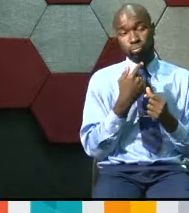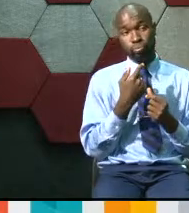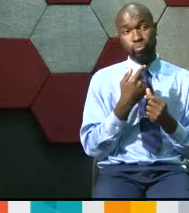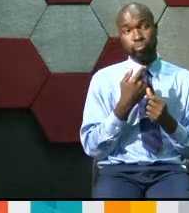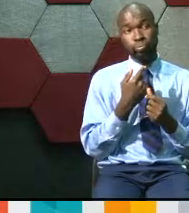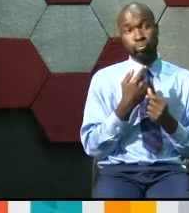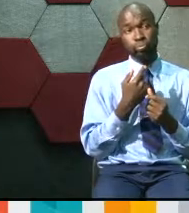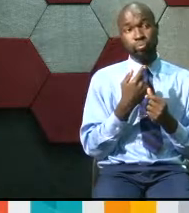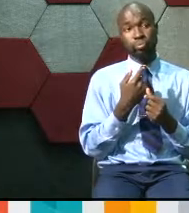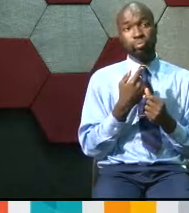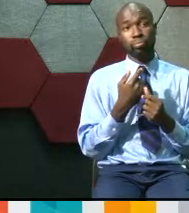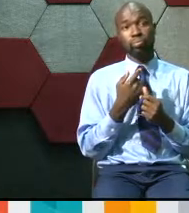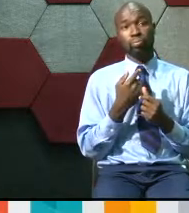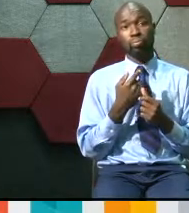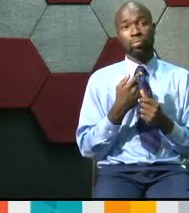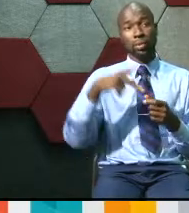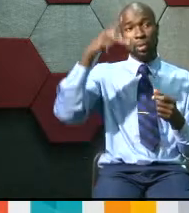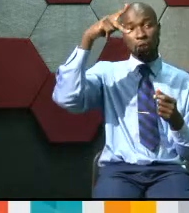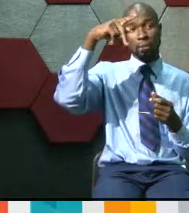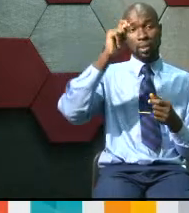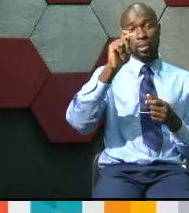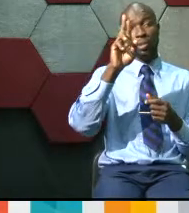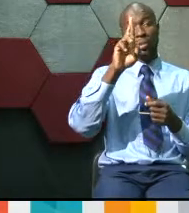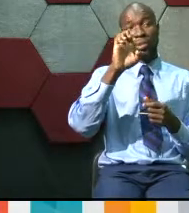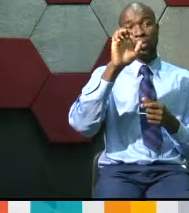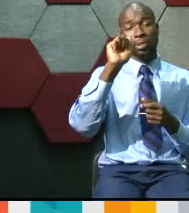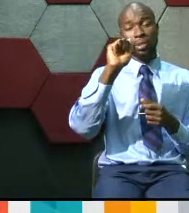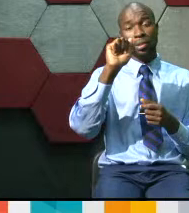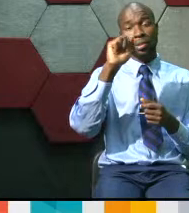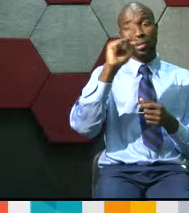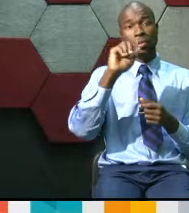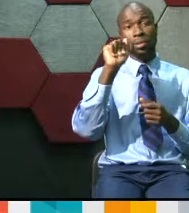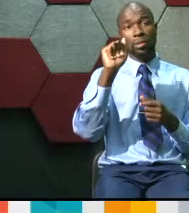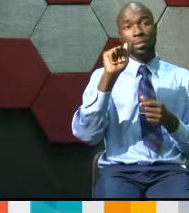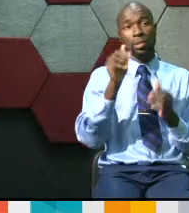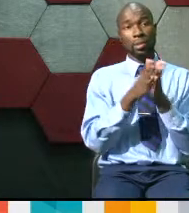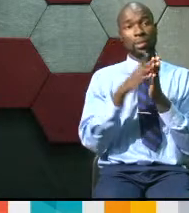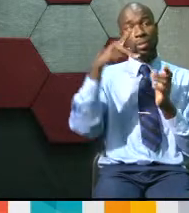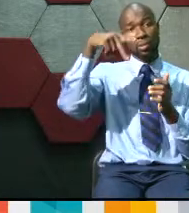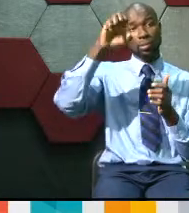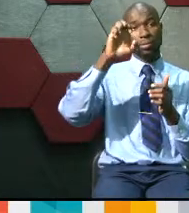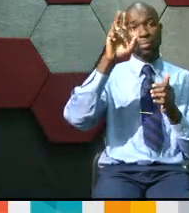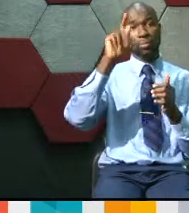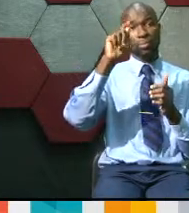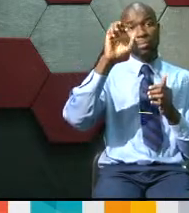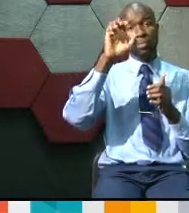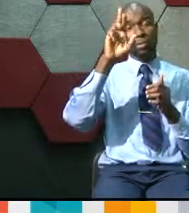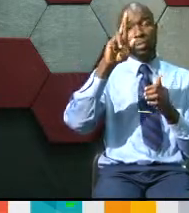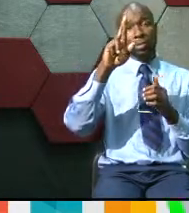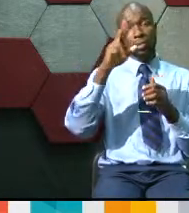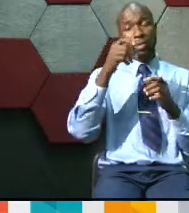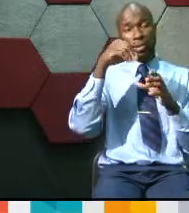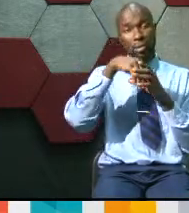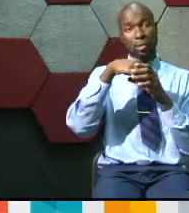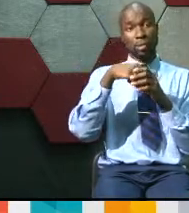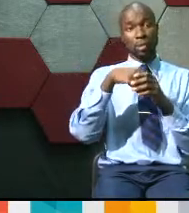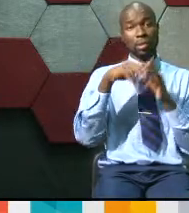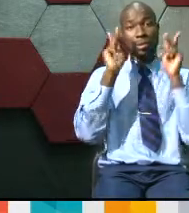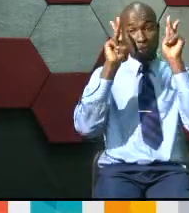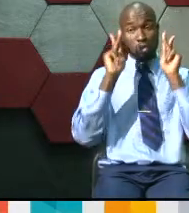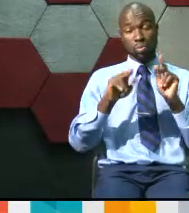Teresa Auma and Peter Ochieng from Joyland Special Secondary School in Kisumu County with